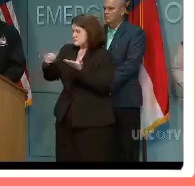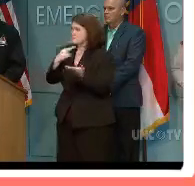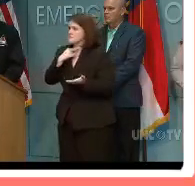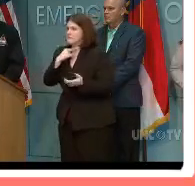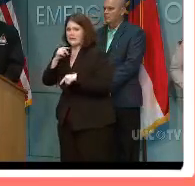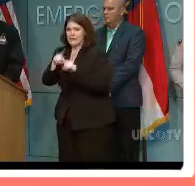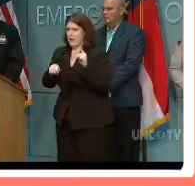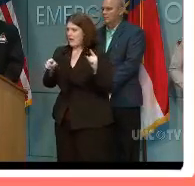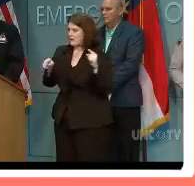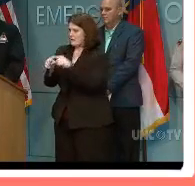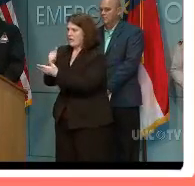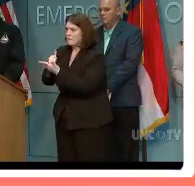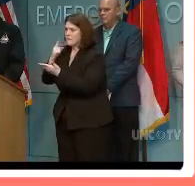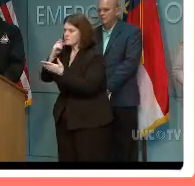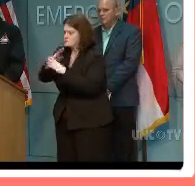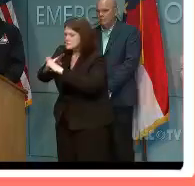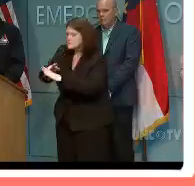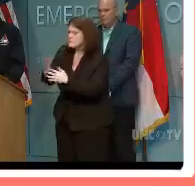time.